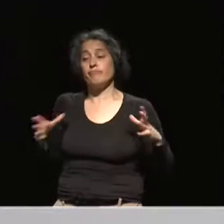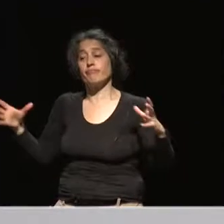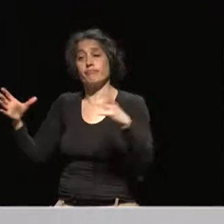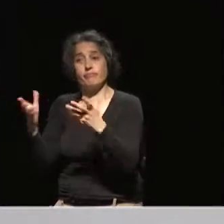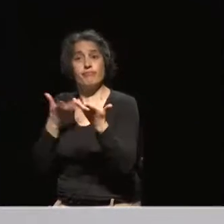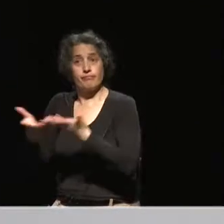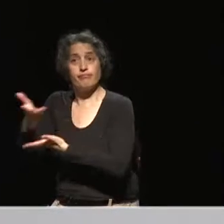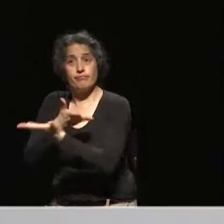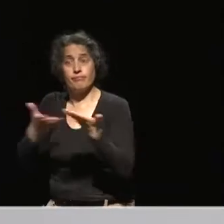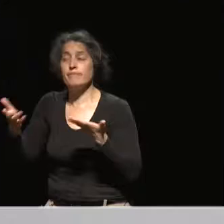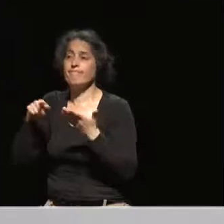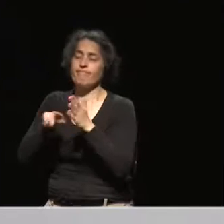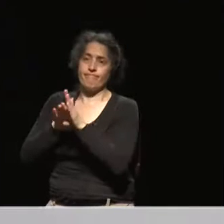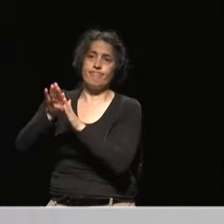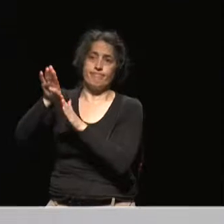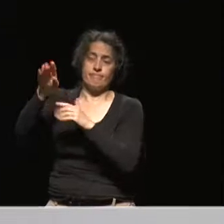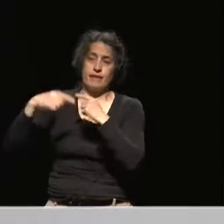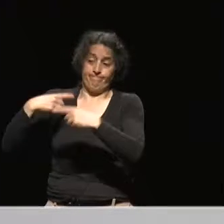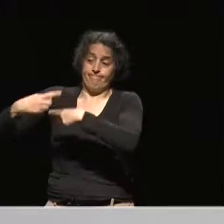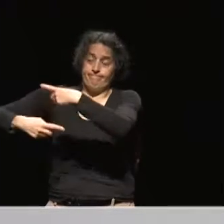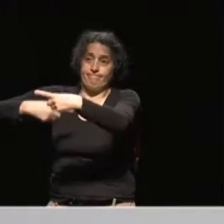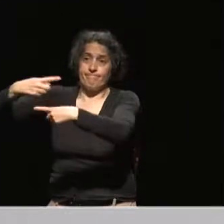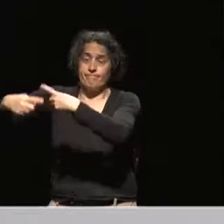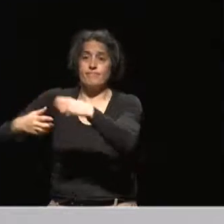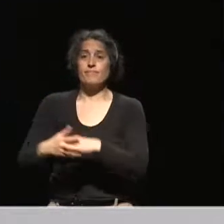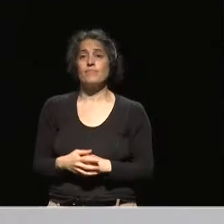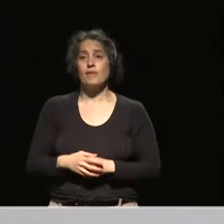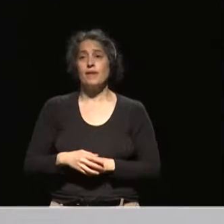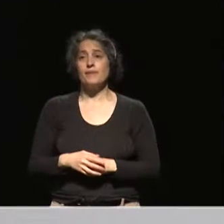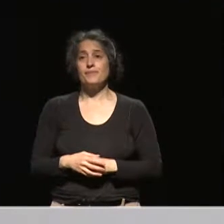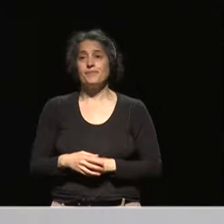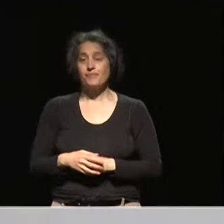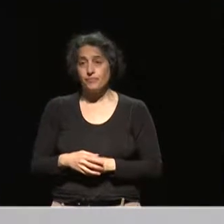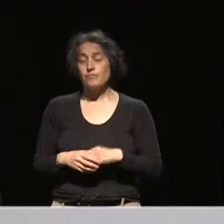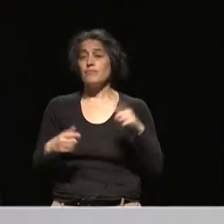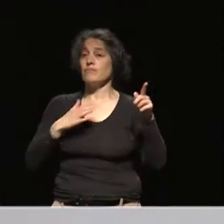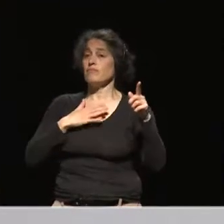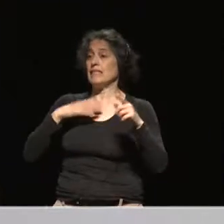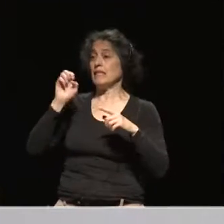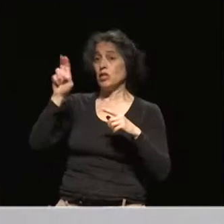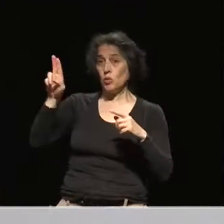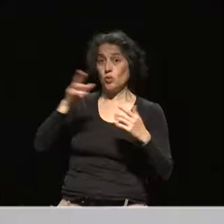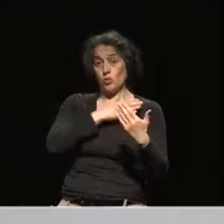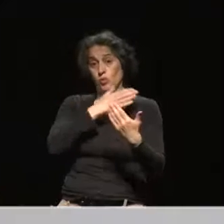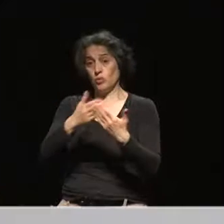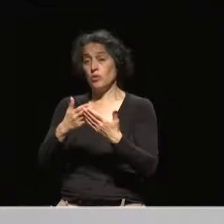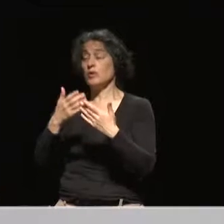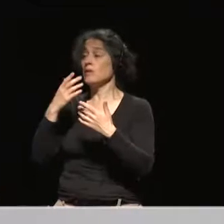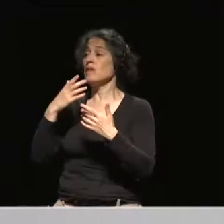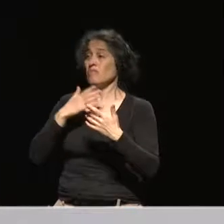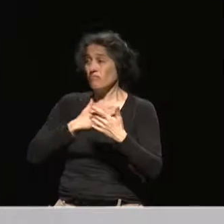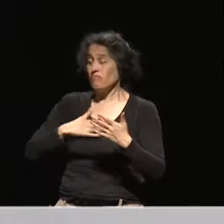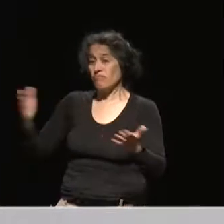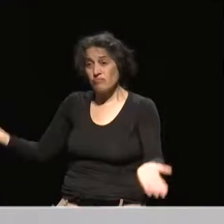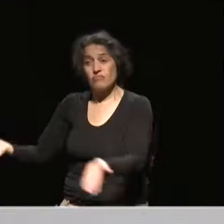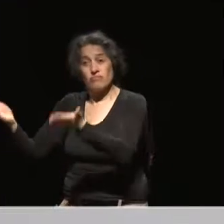comes to promotion of good conduct and good governance. And it's certainly in our interest